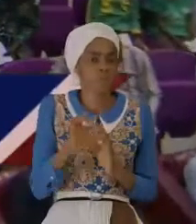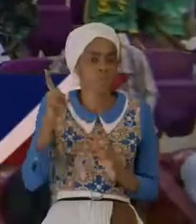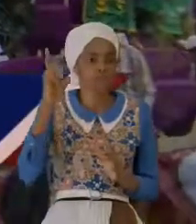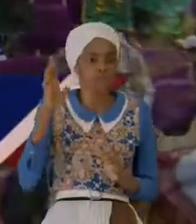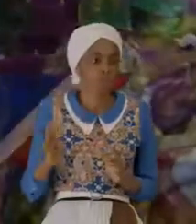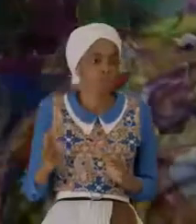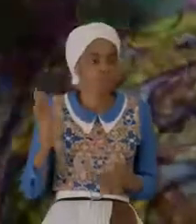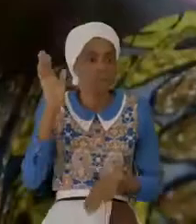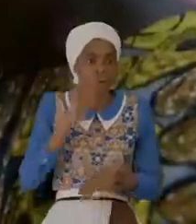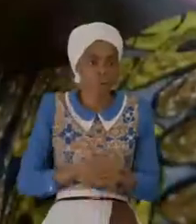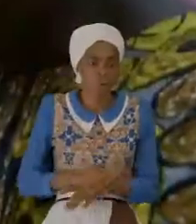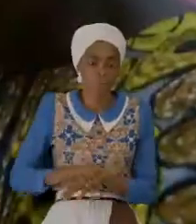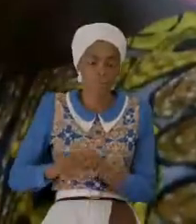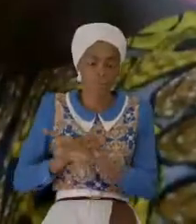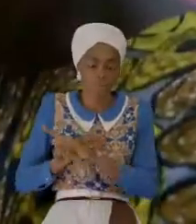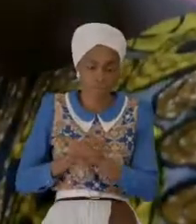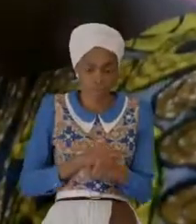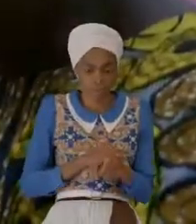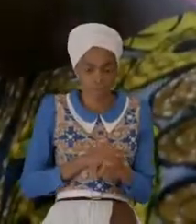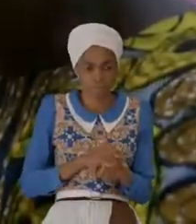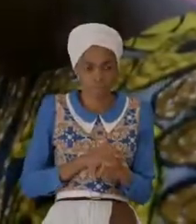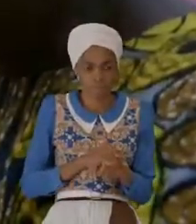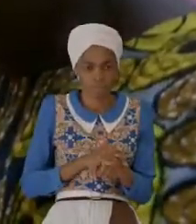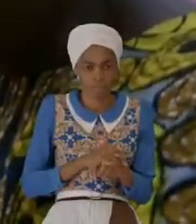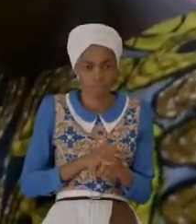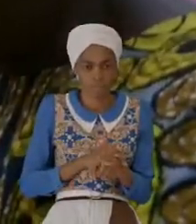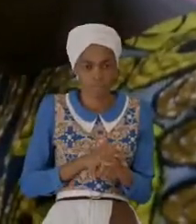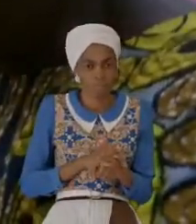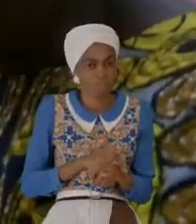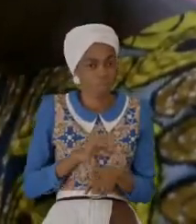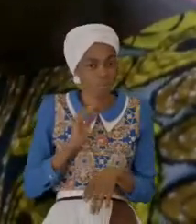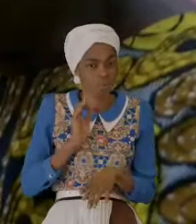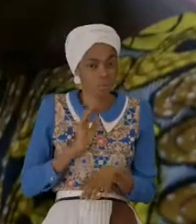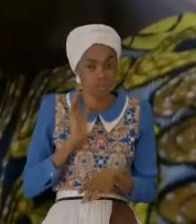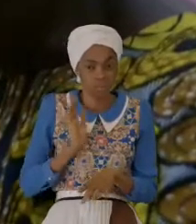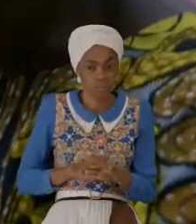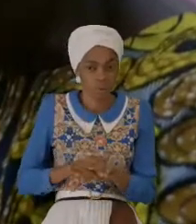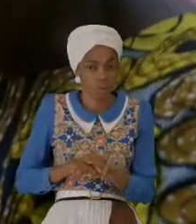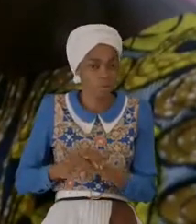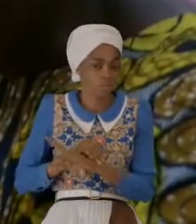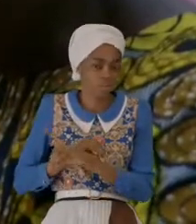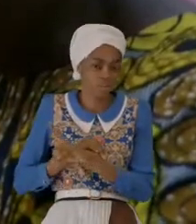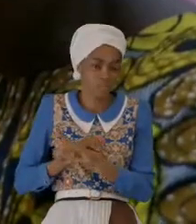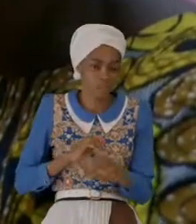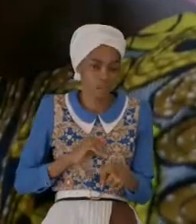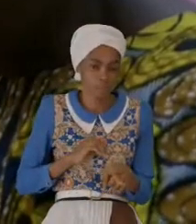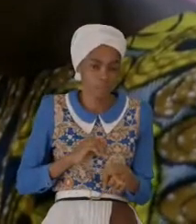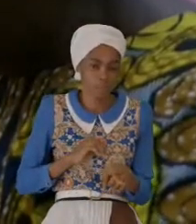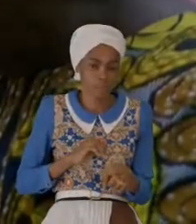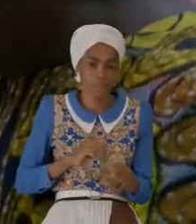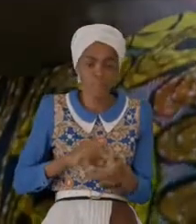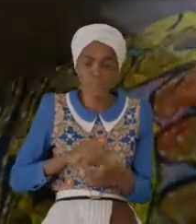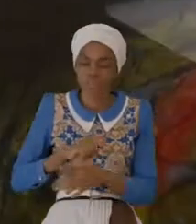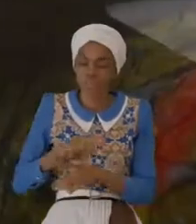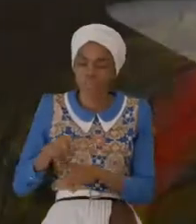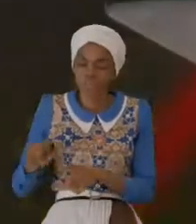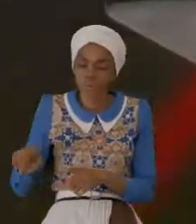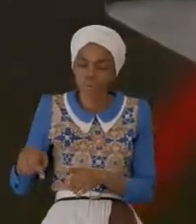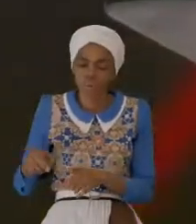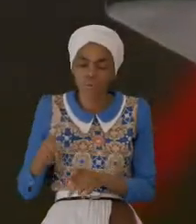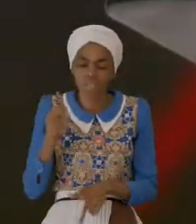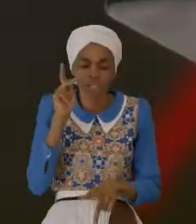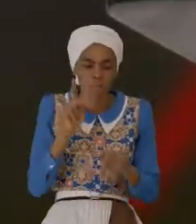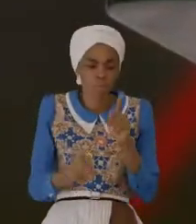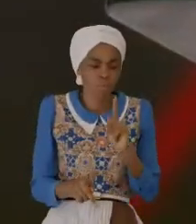on them those Judaism on them those people